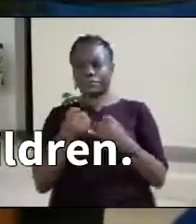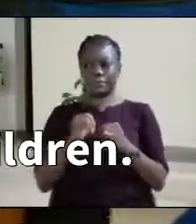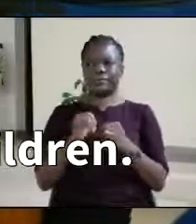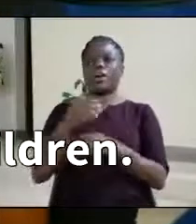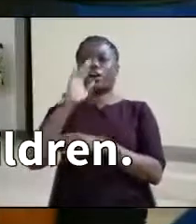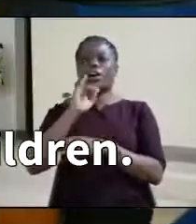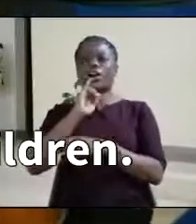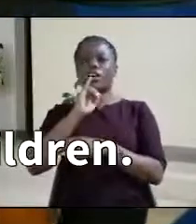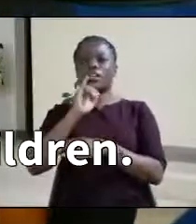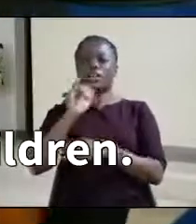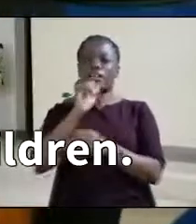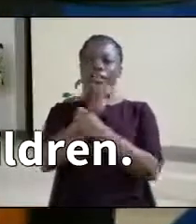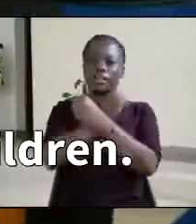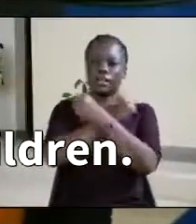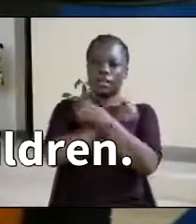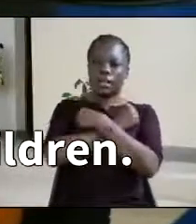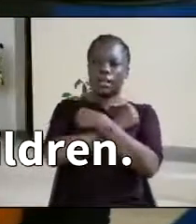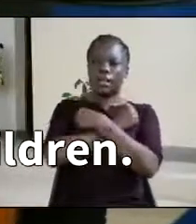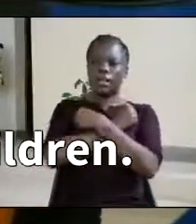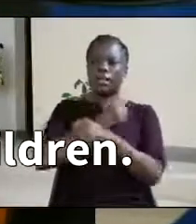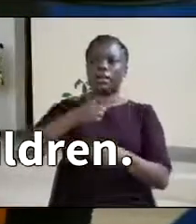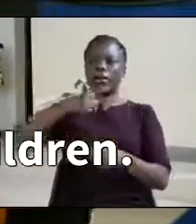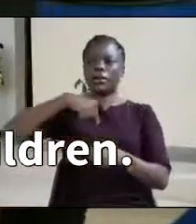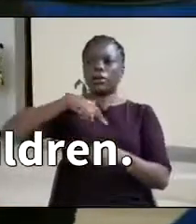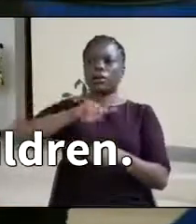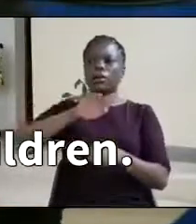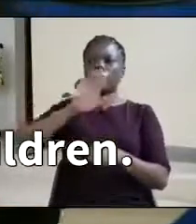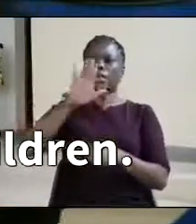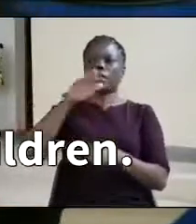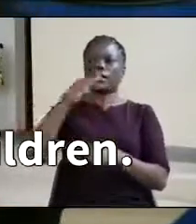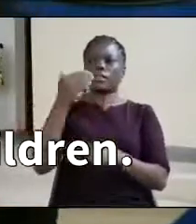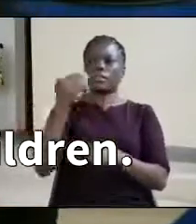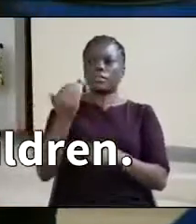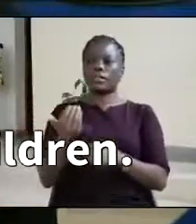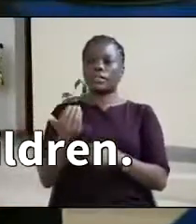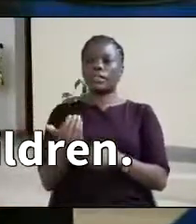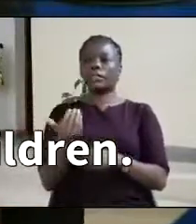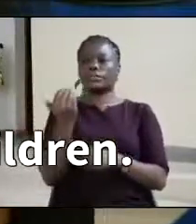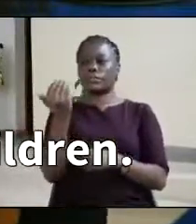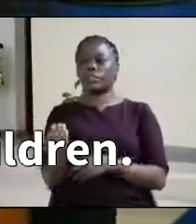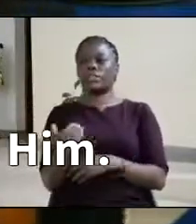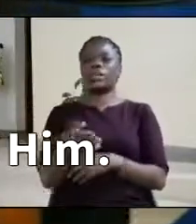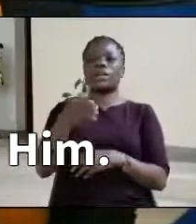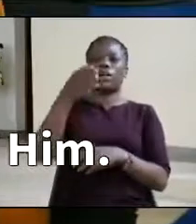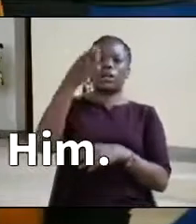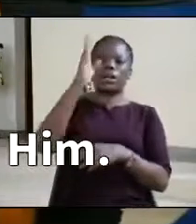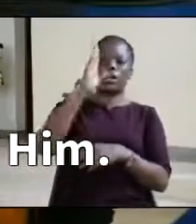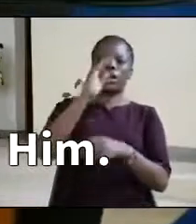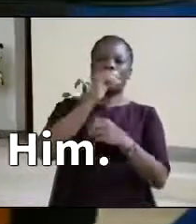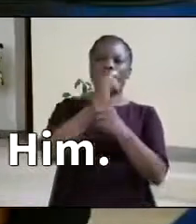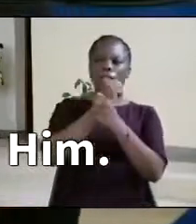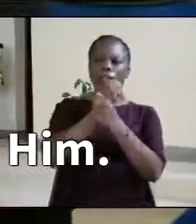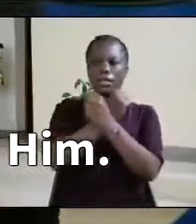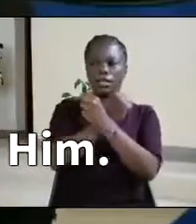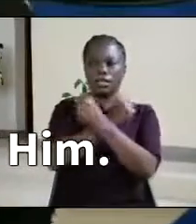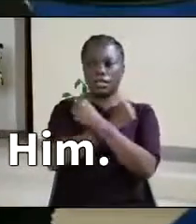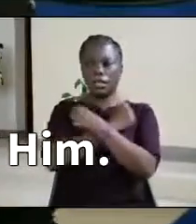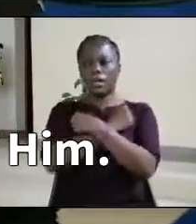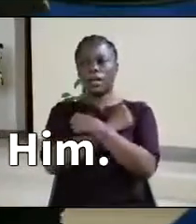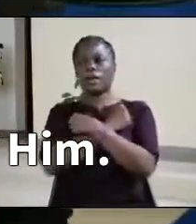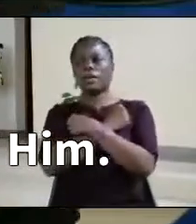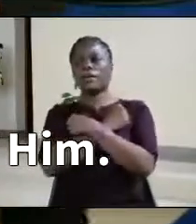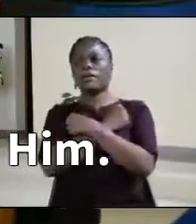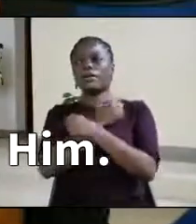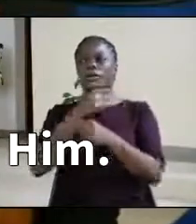win. God is love, we're His little children. God